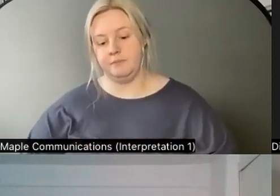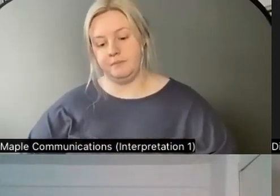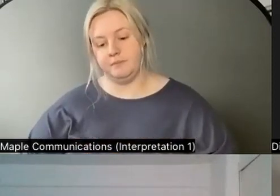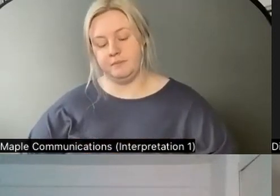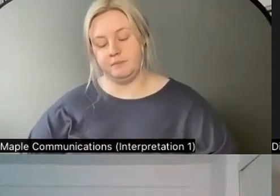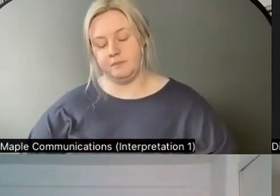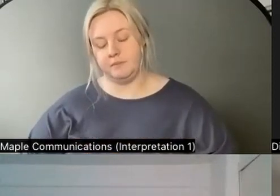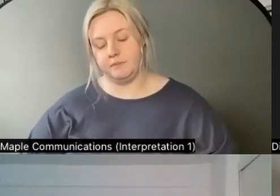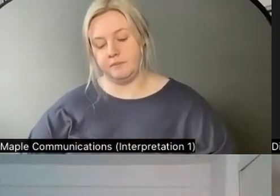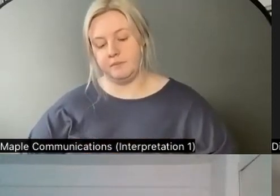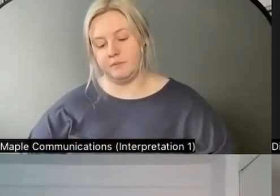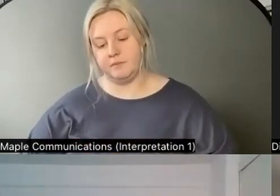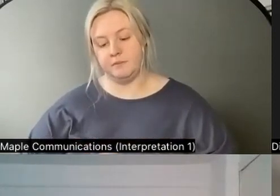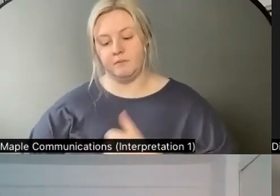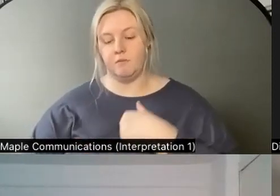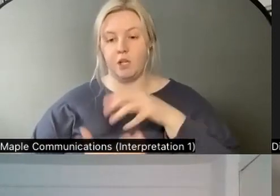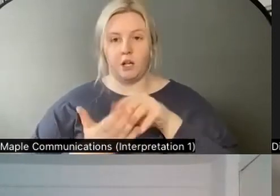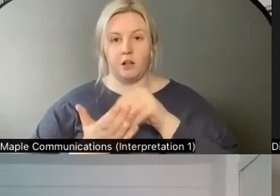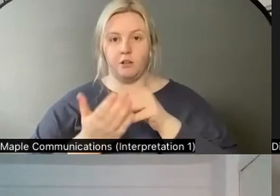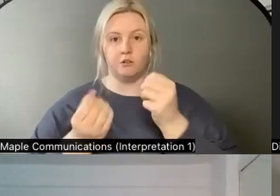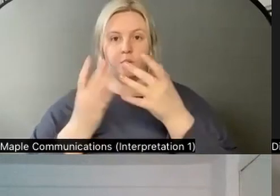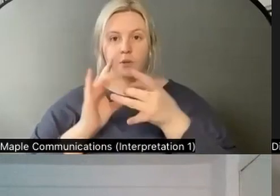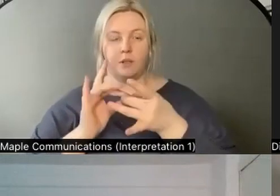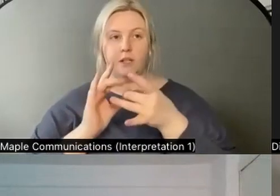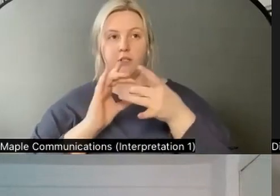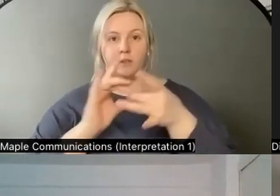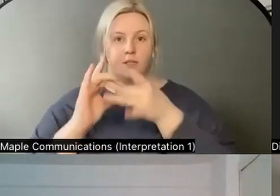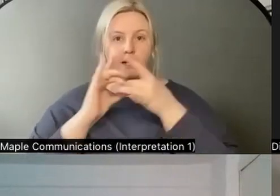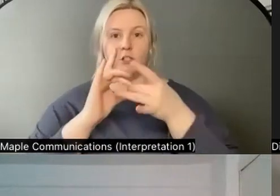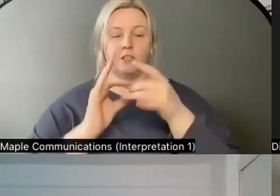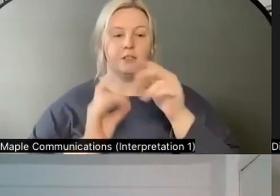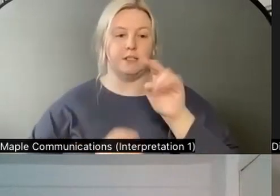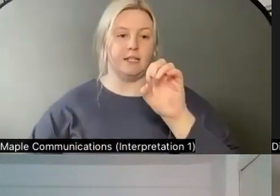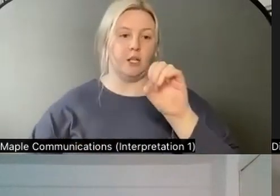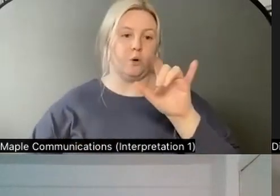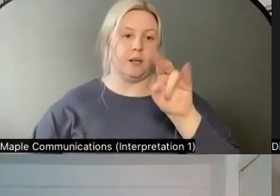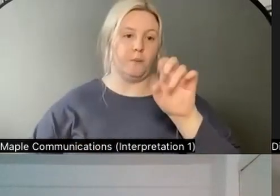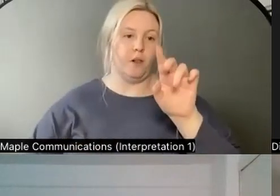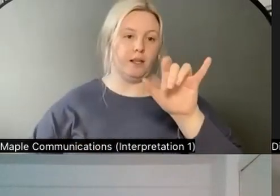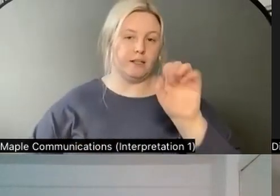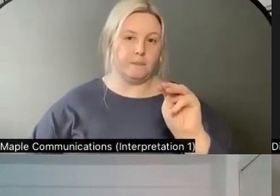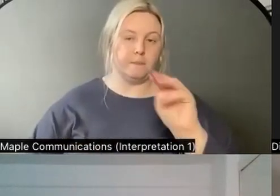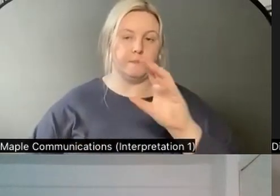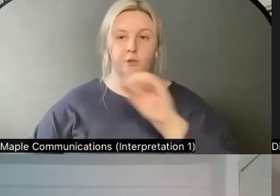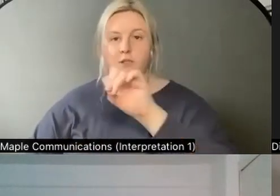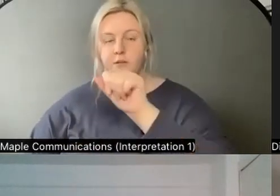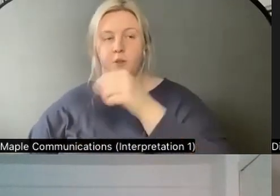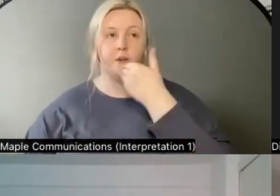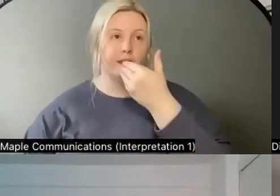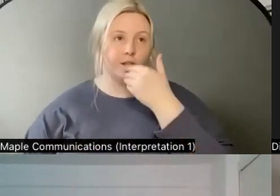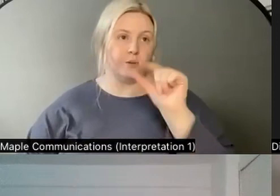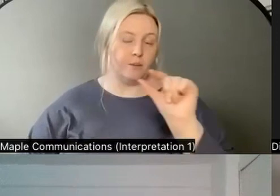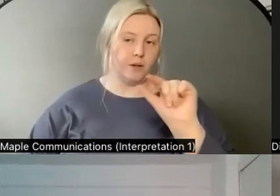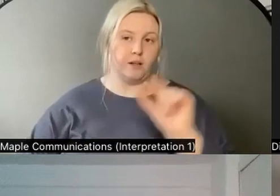I learned so much about the connections of neoliberalism to disability. So thank you for your thanks, Gabrielle.